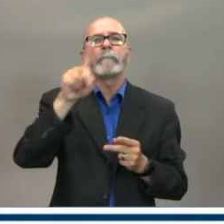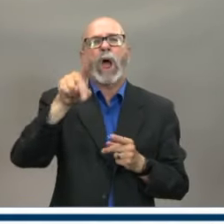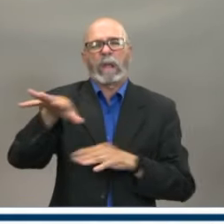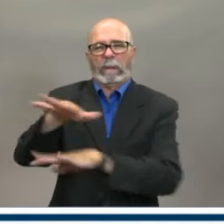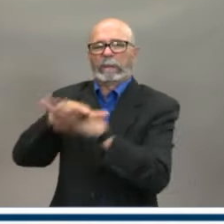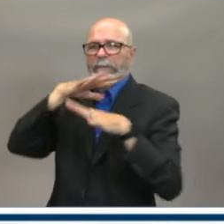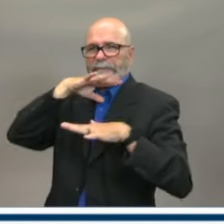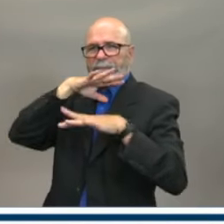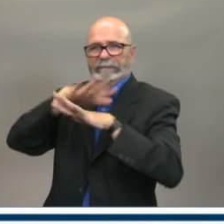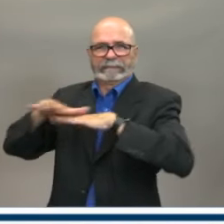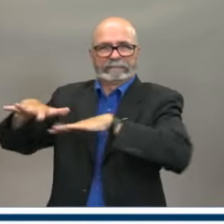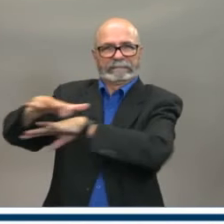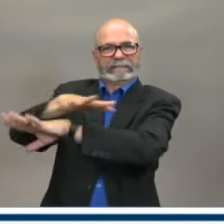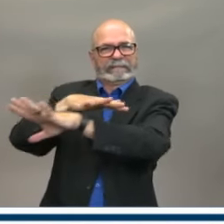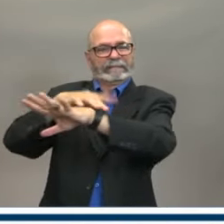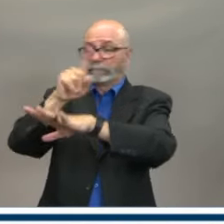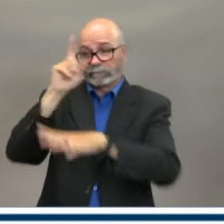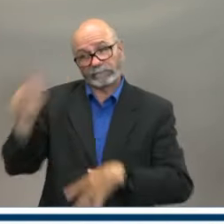had to be cleaned out.